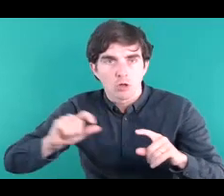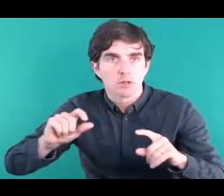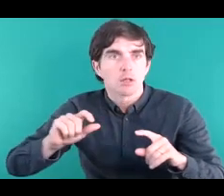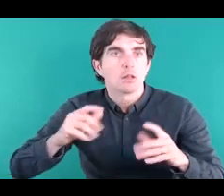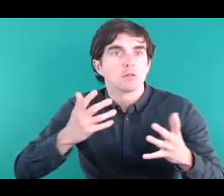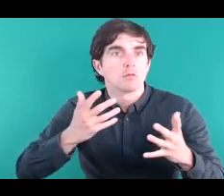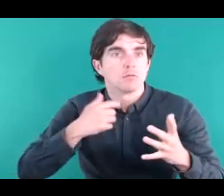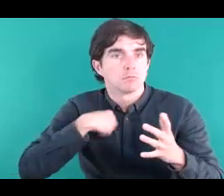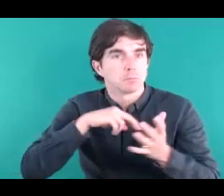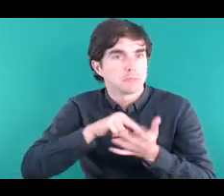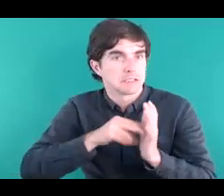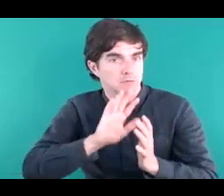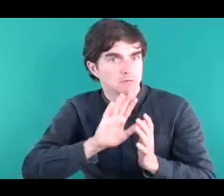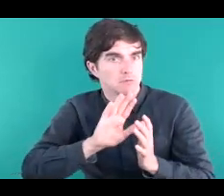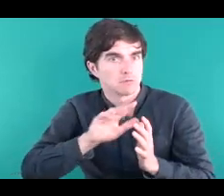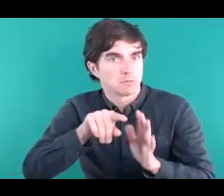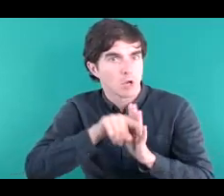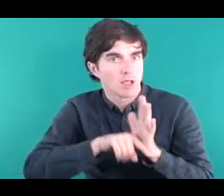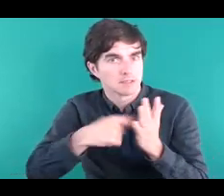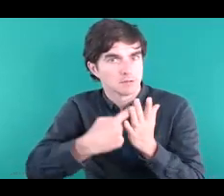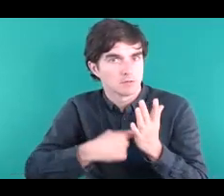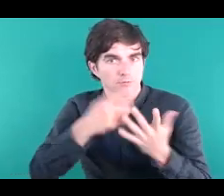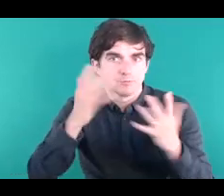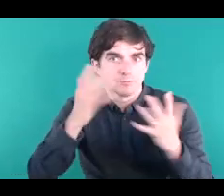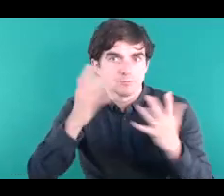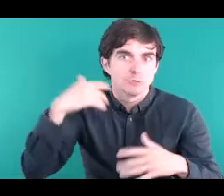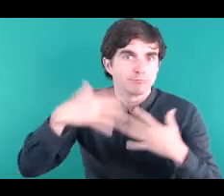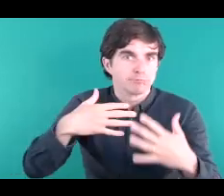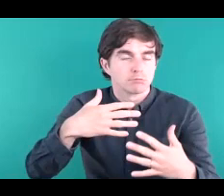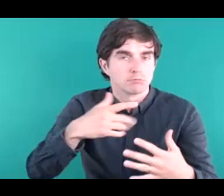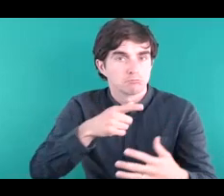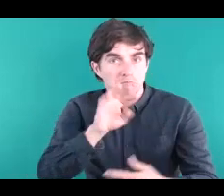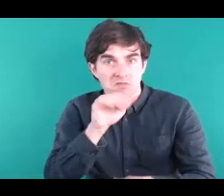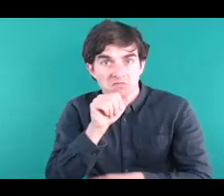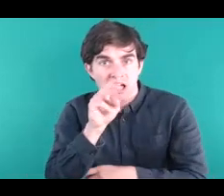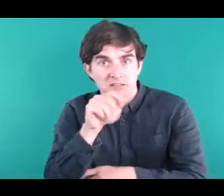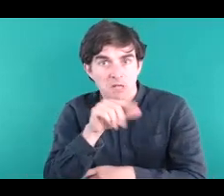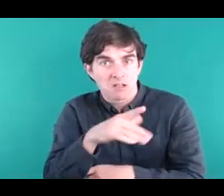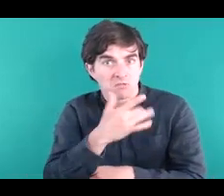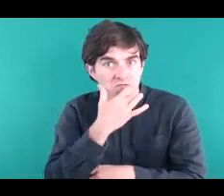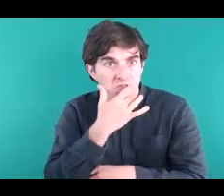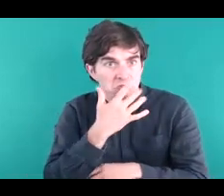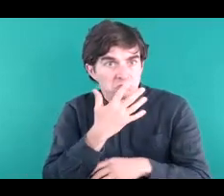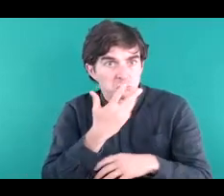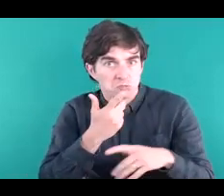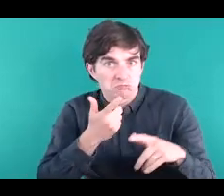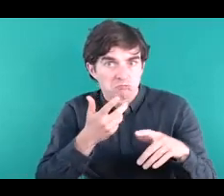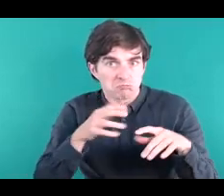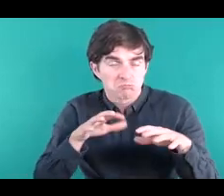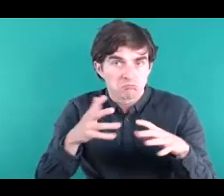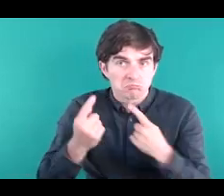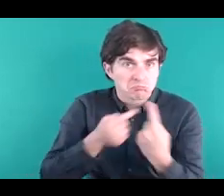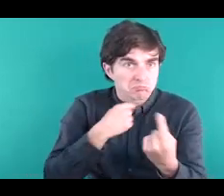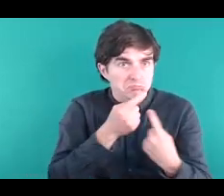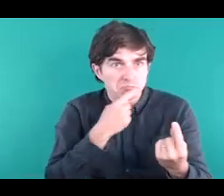Thank you, Alex, and thank you, Diana. In Kenya, we haven't done a survey. It will be very important for us to do